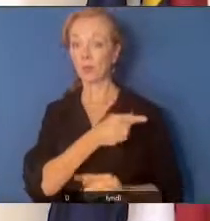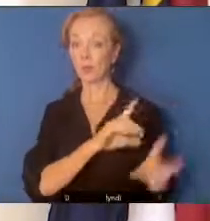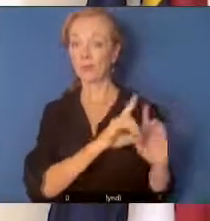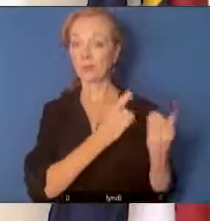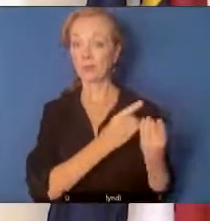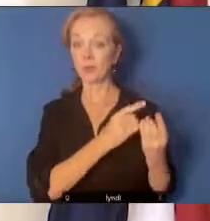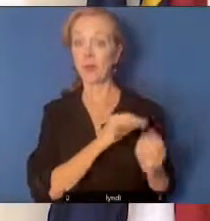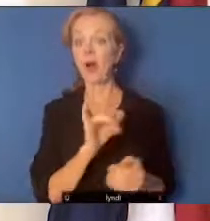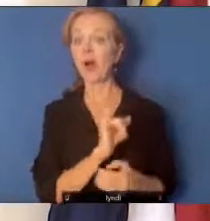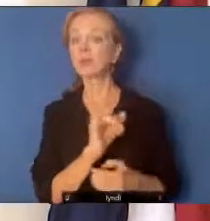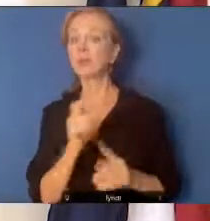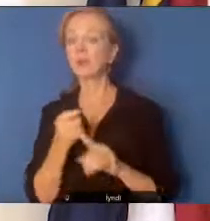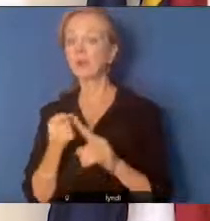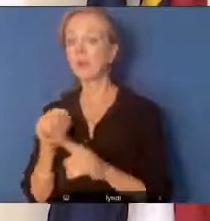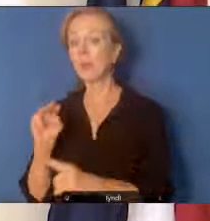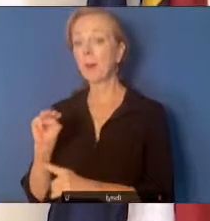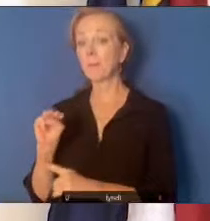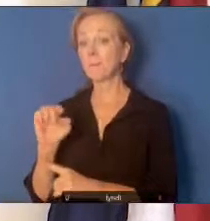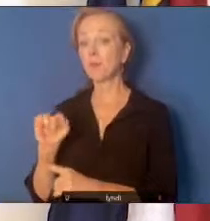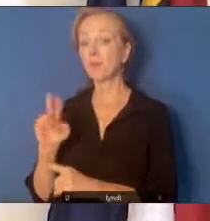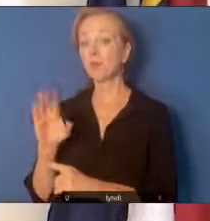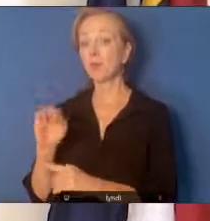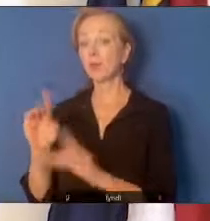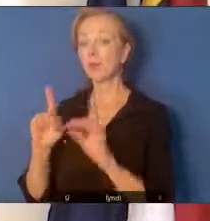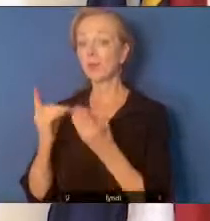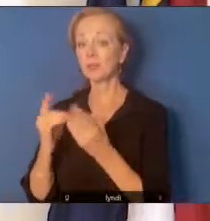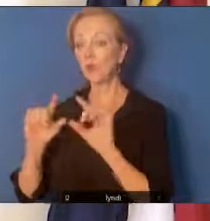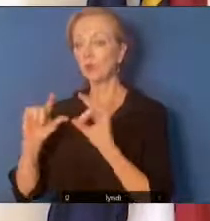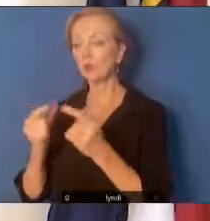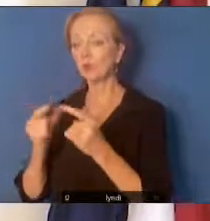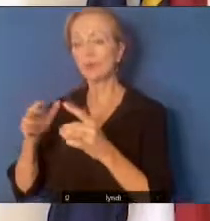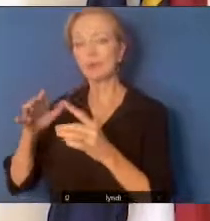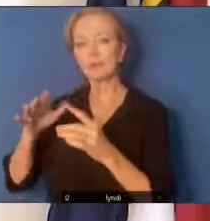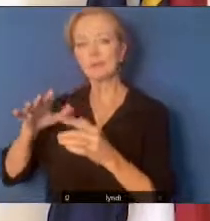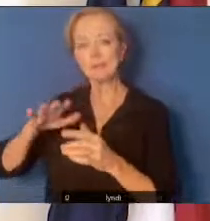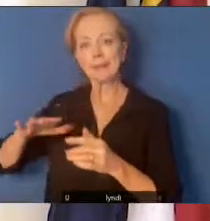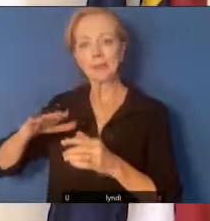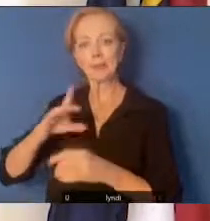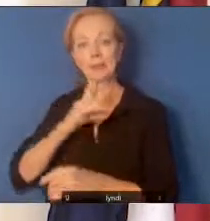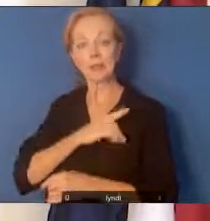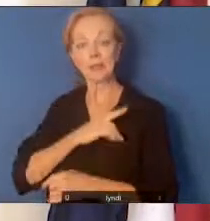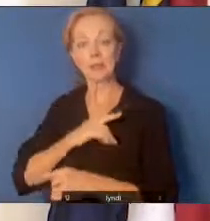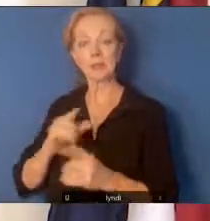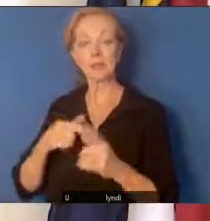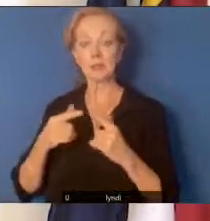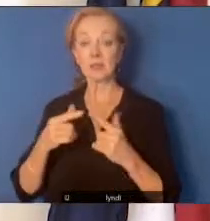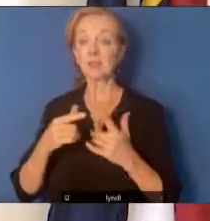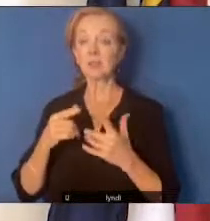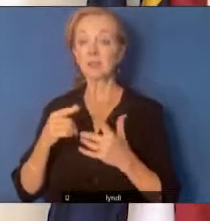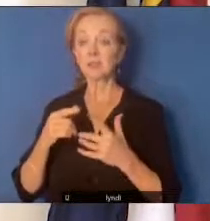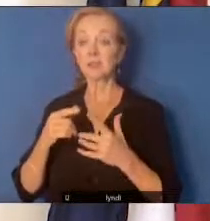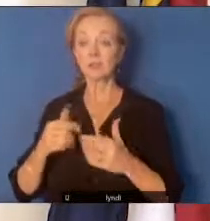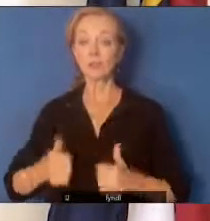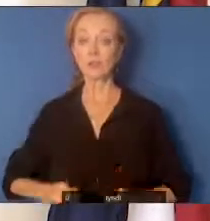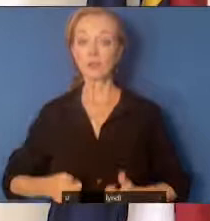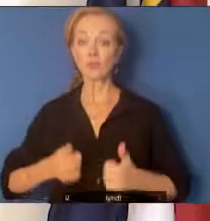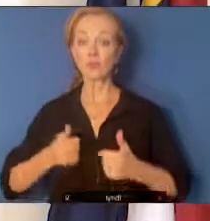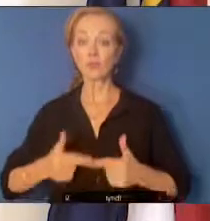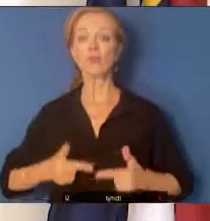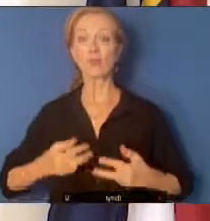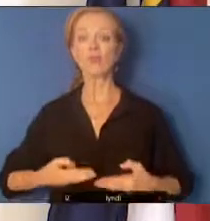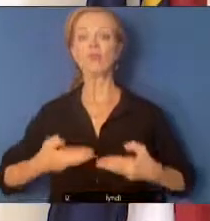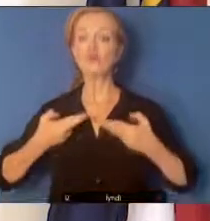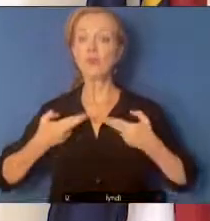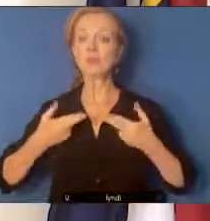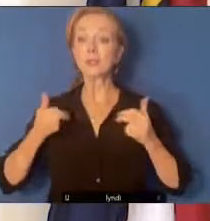the Metro Division. And we have a group of our detectives here. And as a resident of Charlotte-Mecklenburg and a